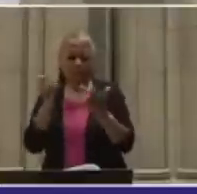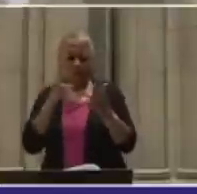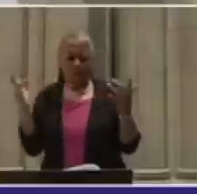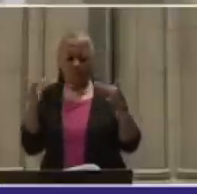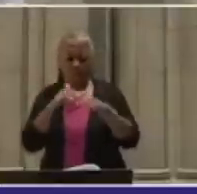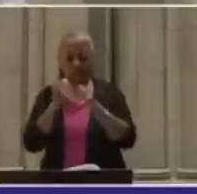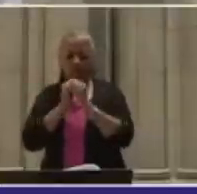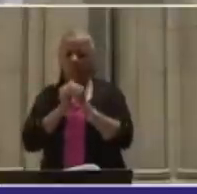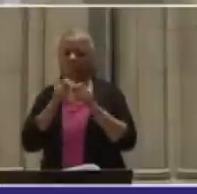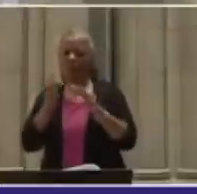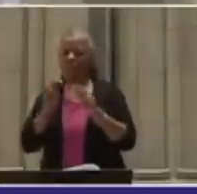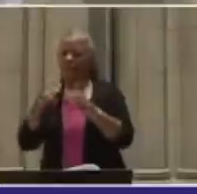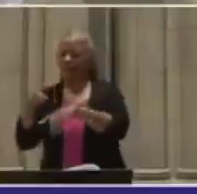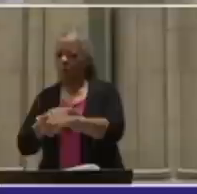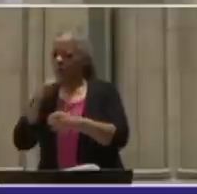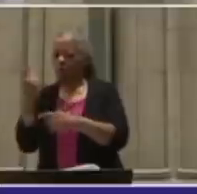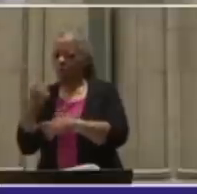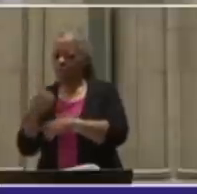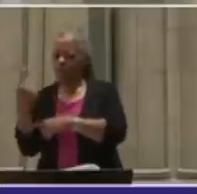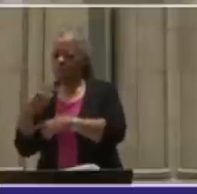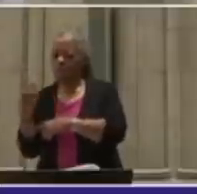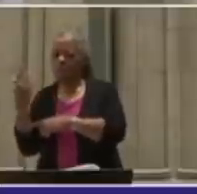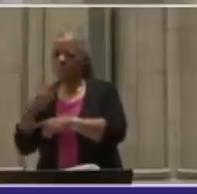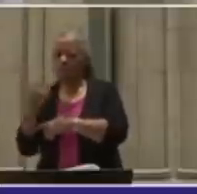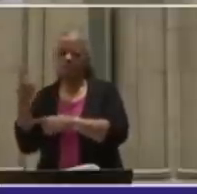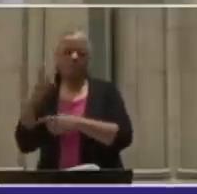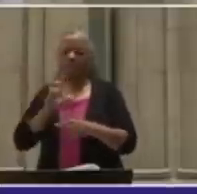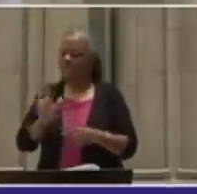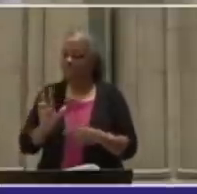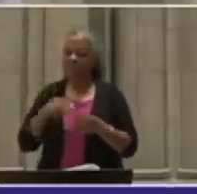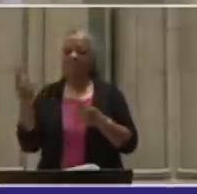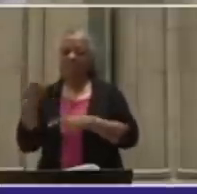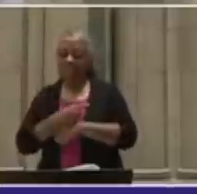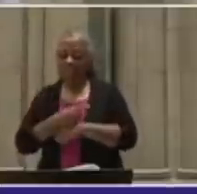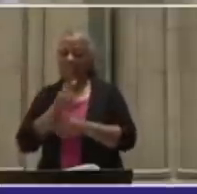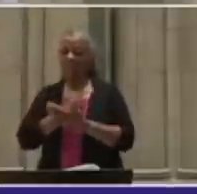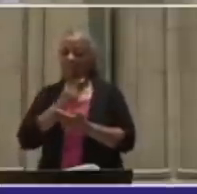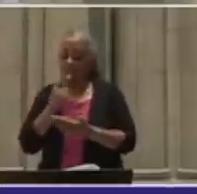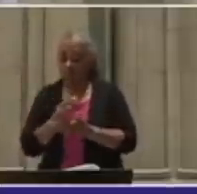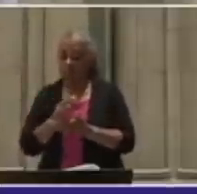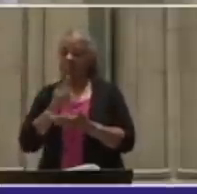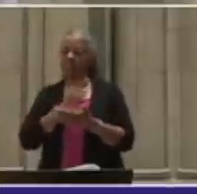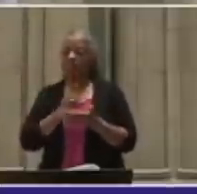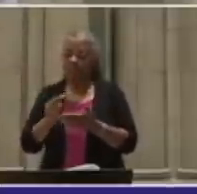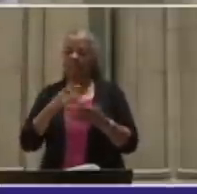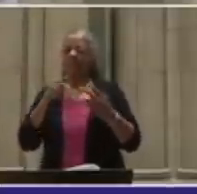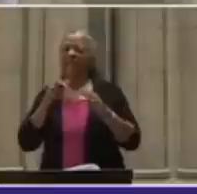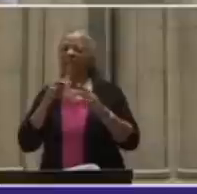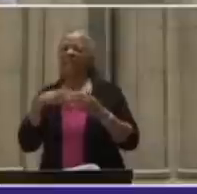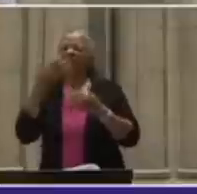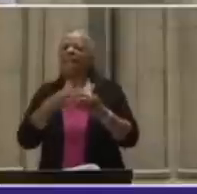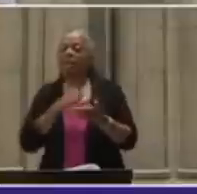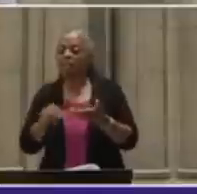how long they're staying. Not one day, not 2 days, but days and weeks. They're saying we won't accept this death anymore. Next week, look at me at